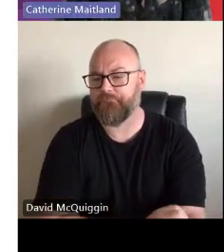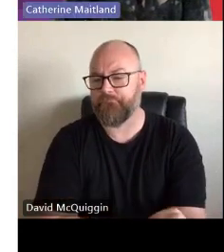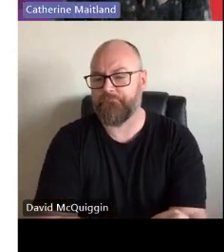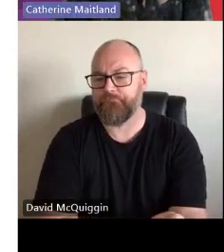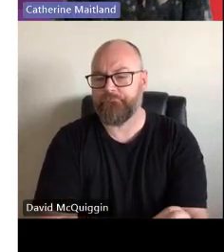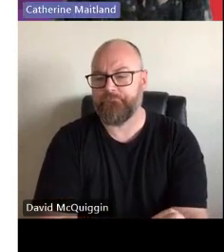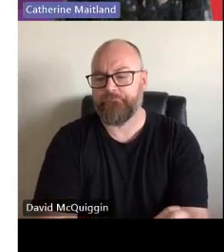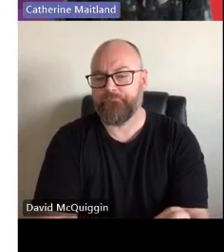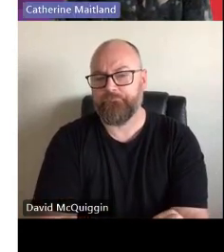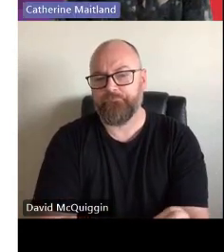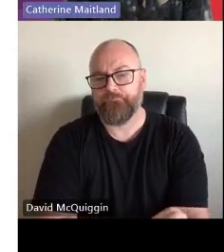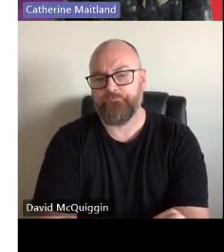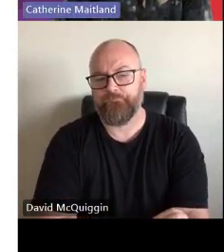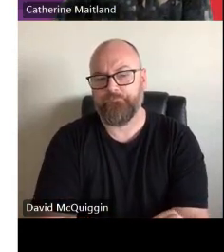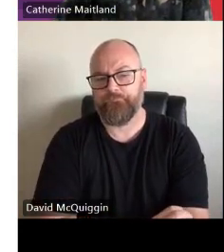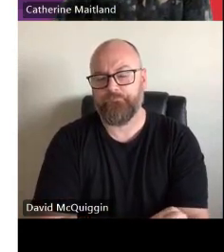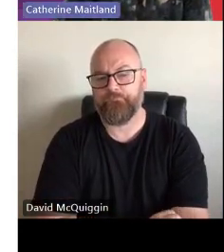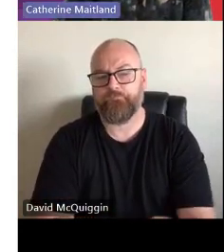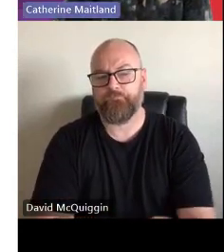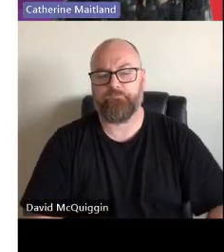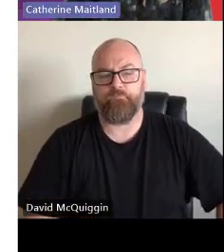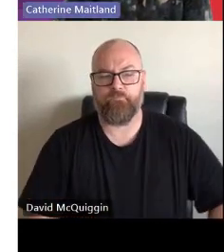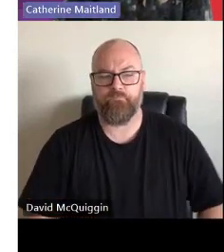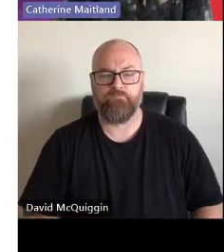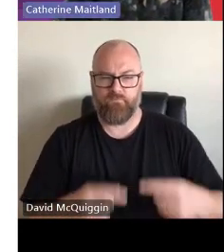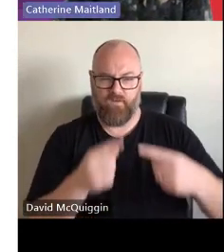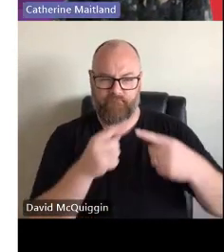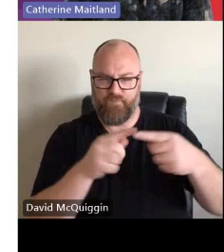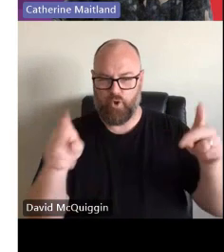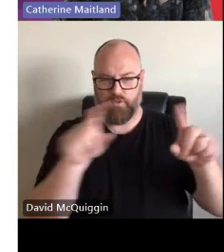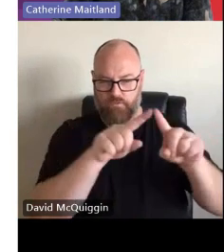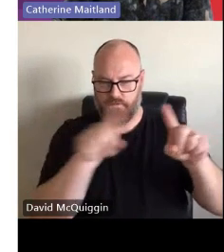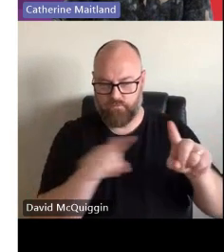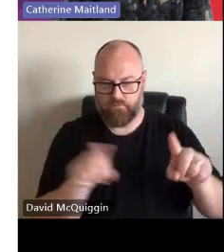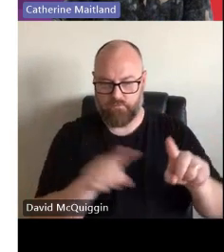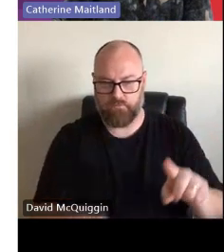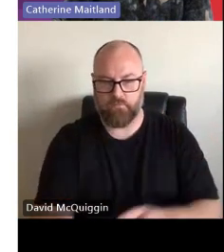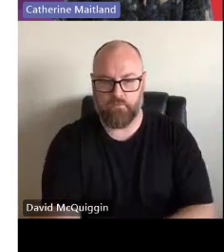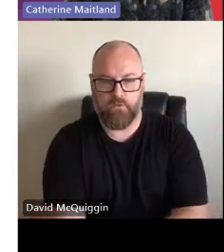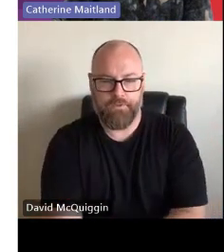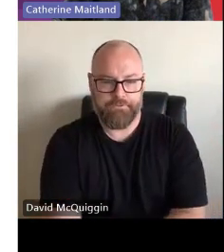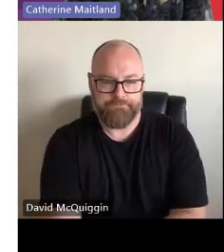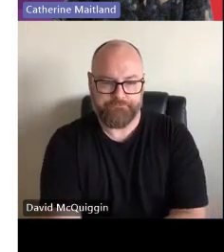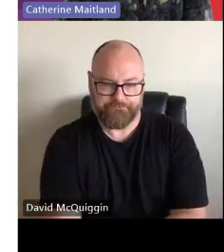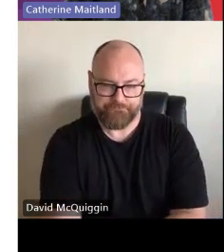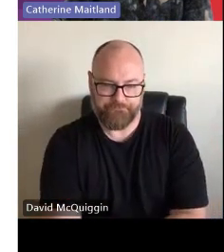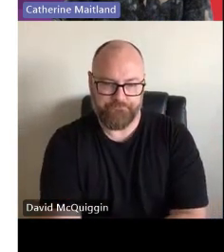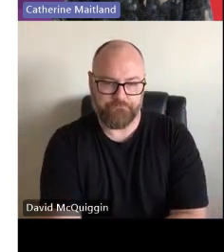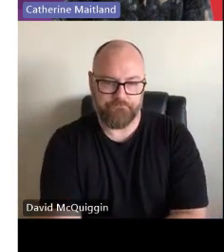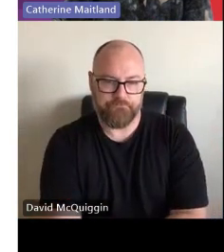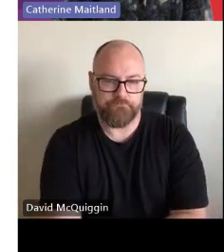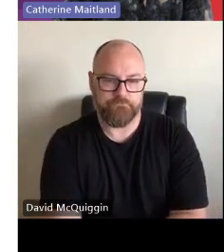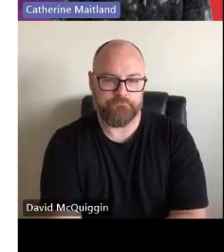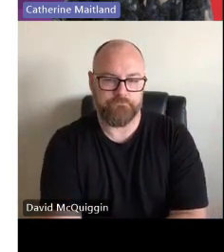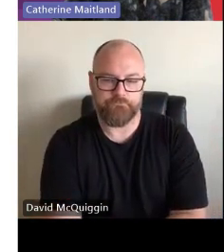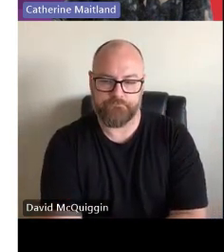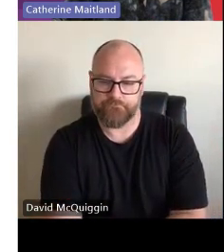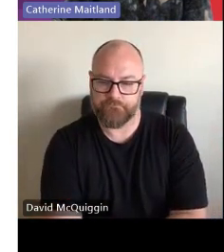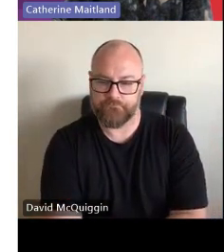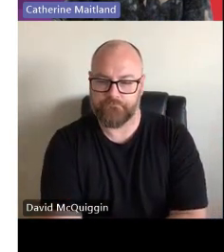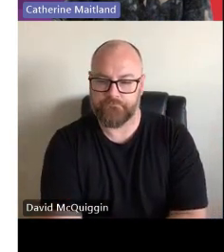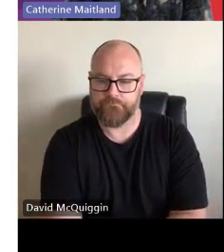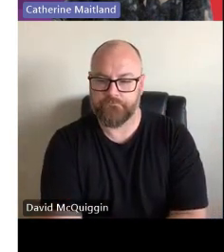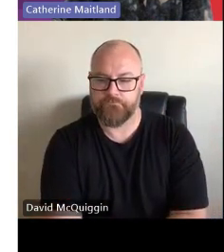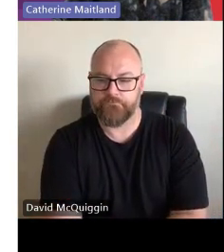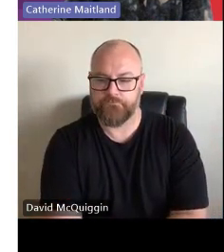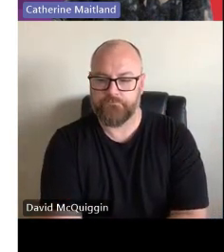I need more support. My workload is so heavy and the adjustments process is so complex that I